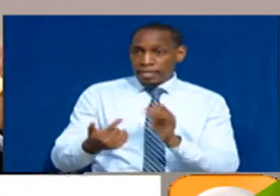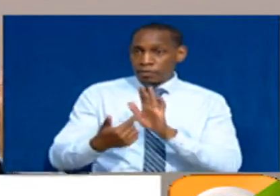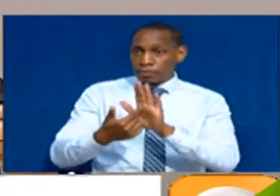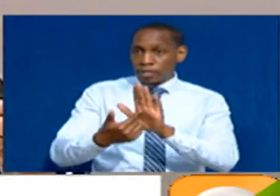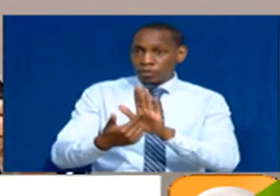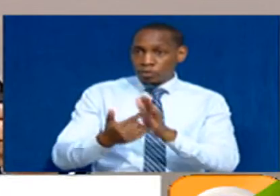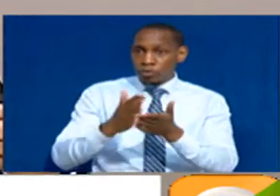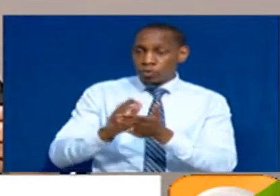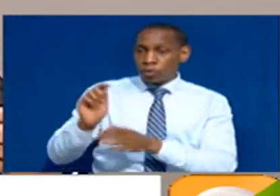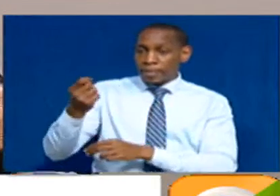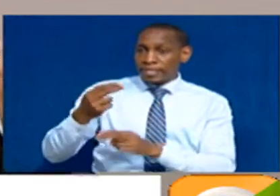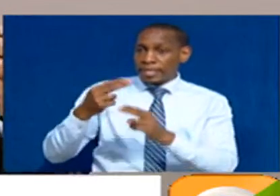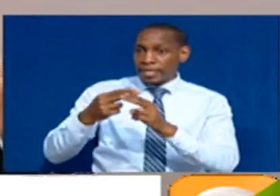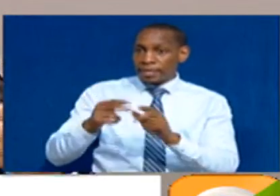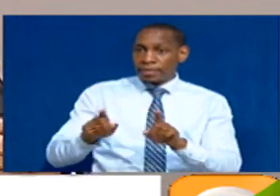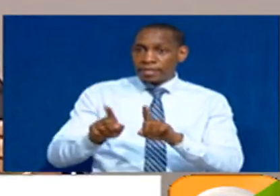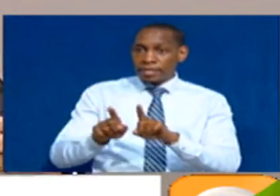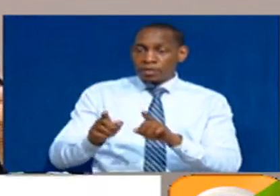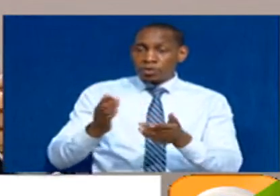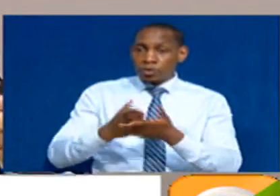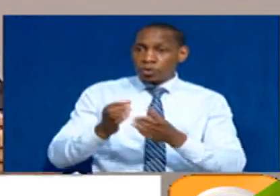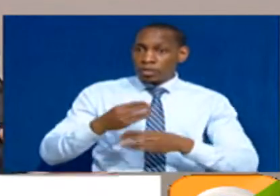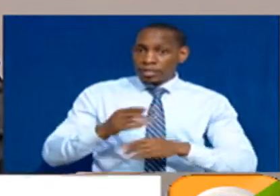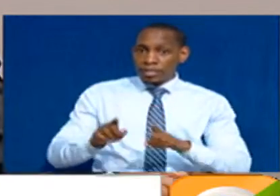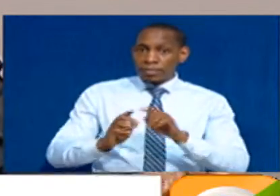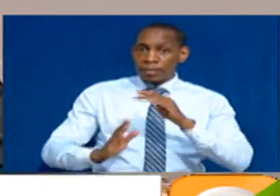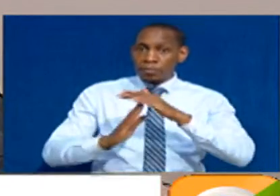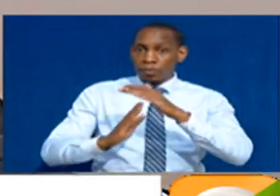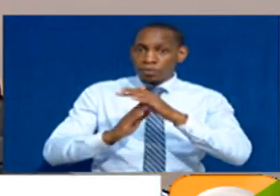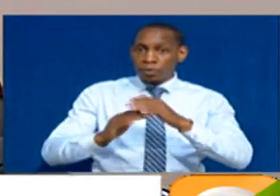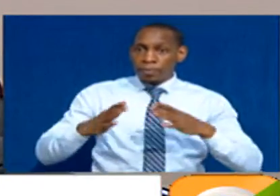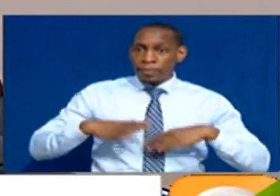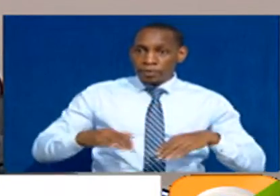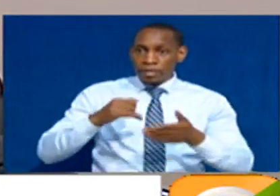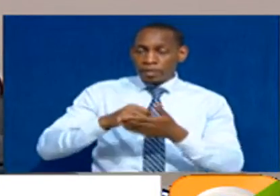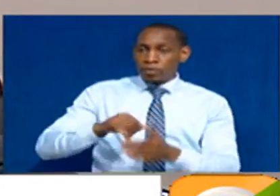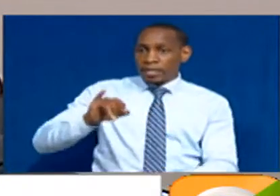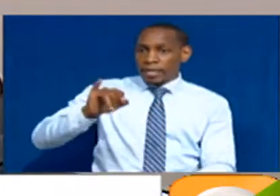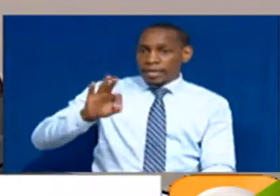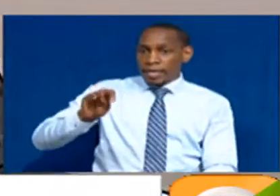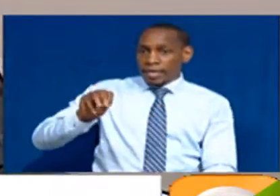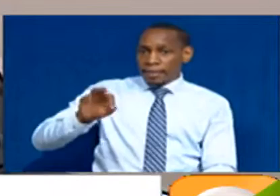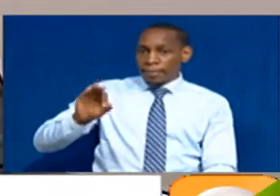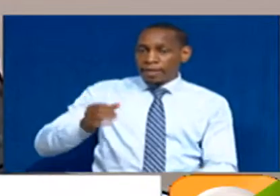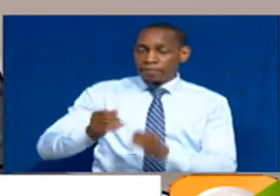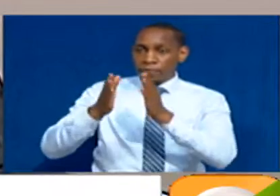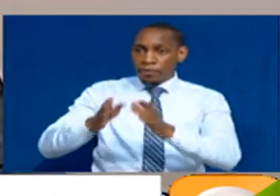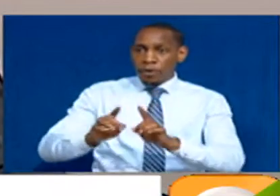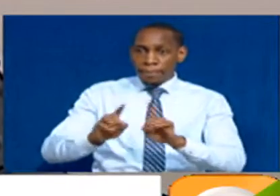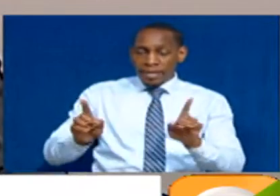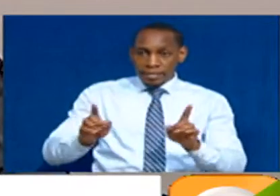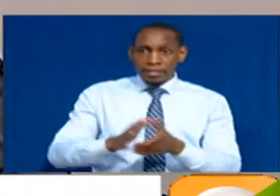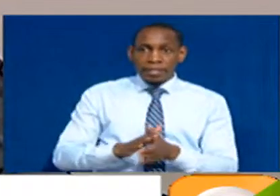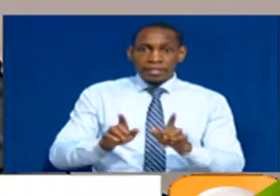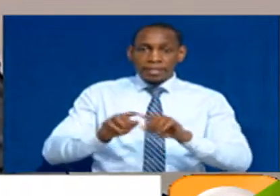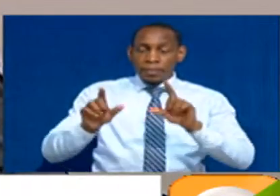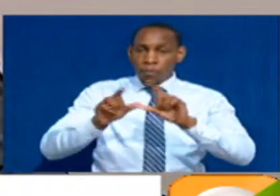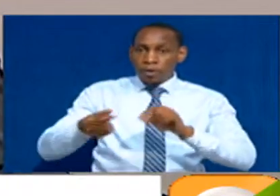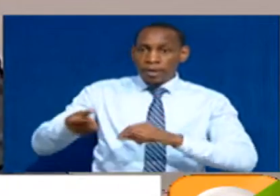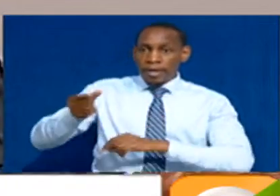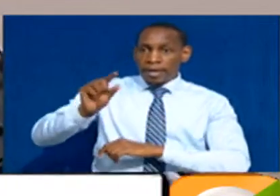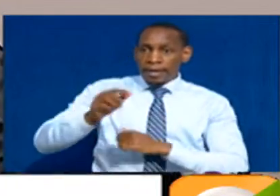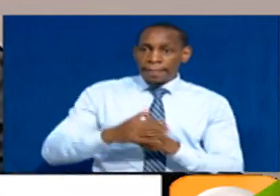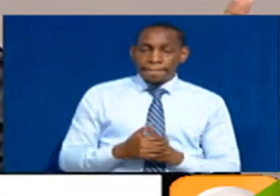that it is presidents named and very senior people, including people who are in IMF. Can you imagine? But I also wanted to add